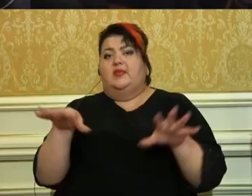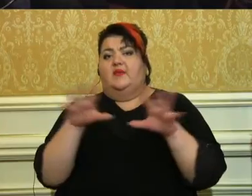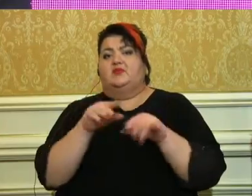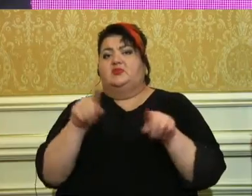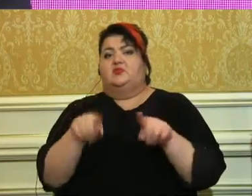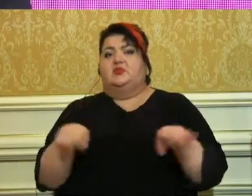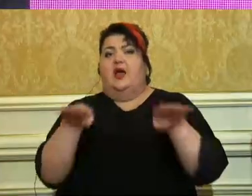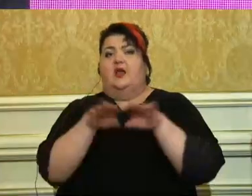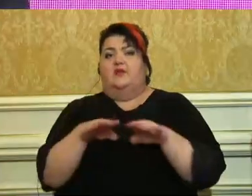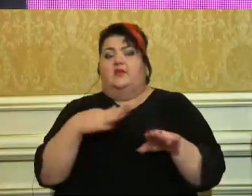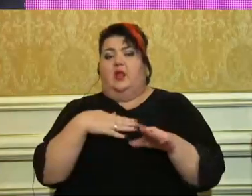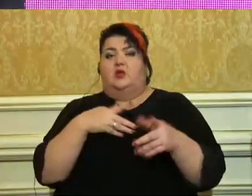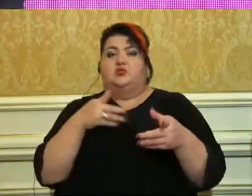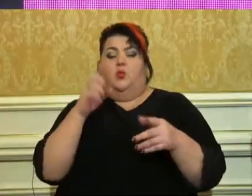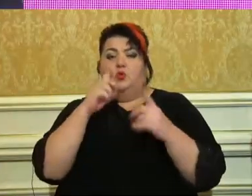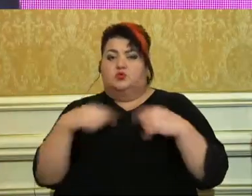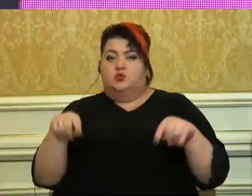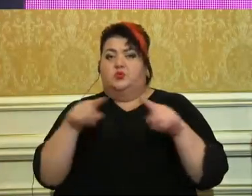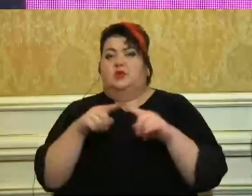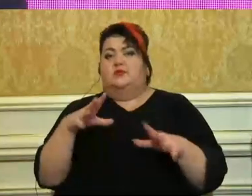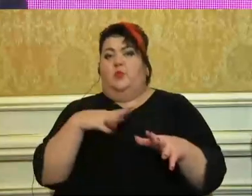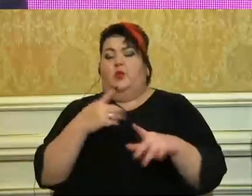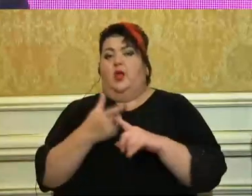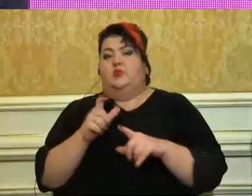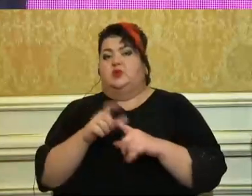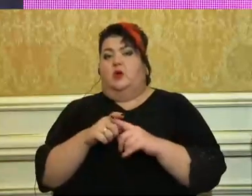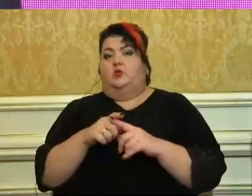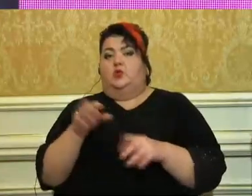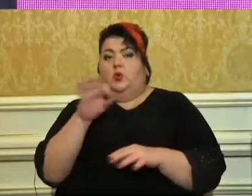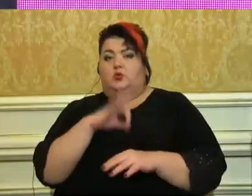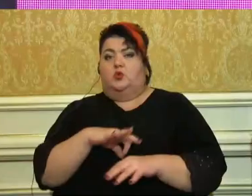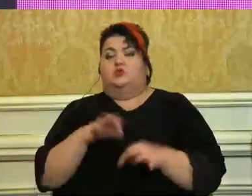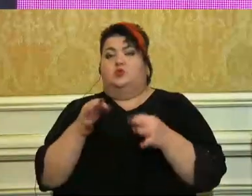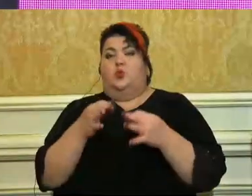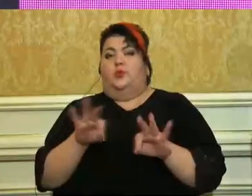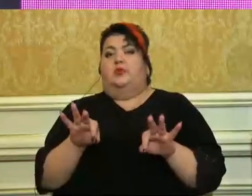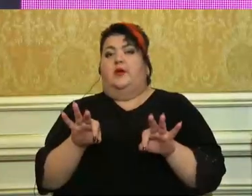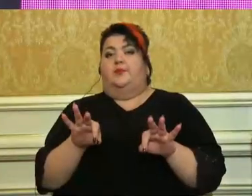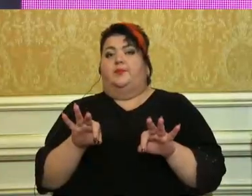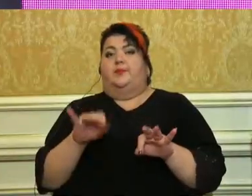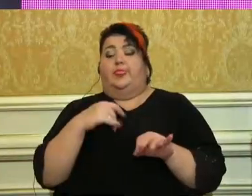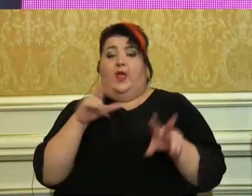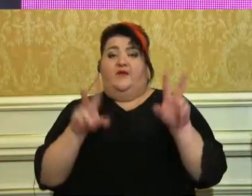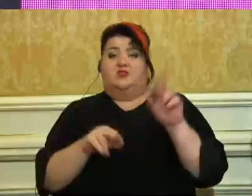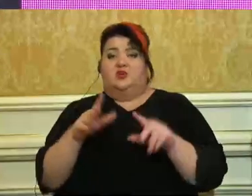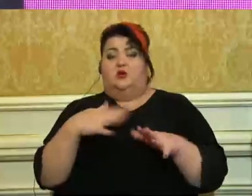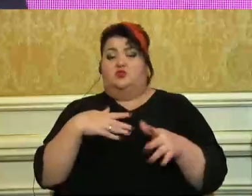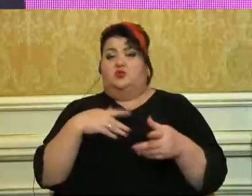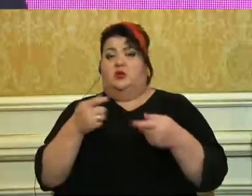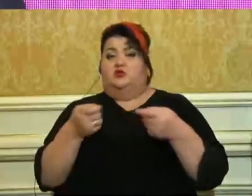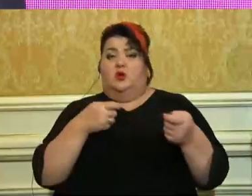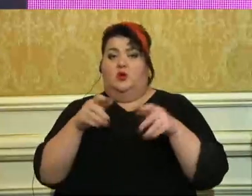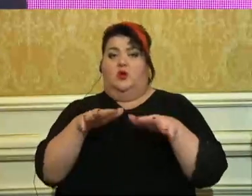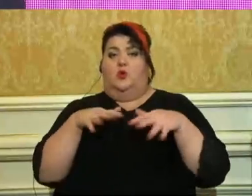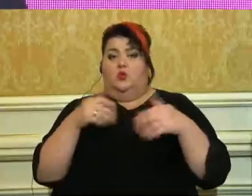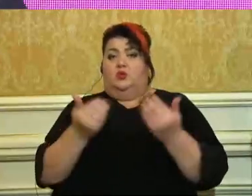necessary, and we should ensure the equality for our society. It should be accessible by everybody, and I think that our